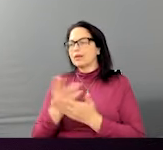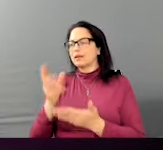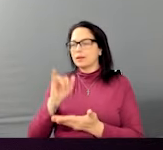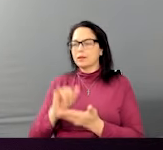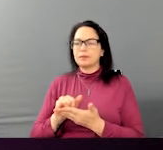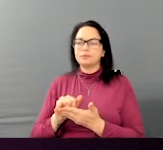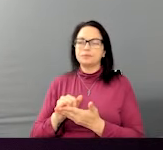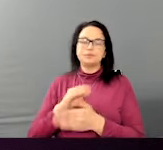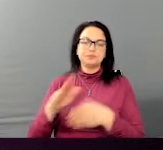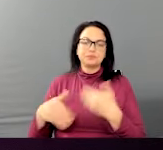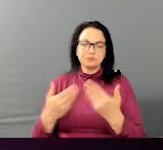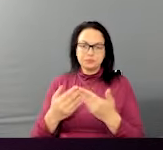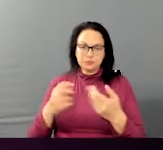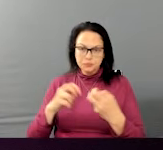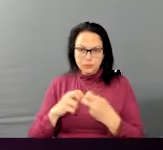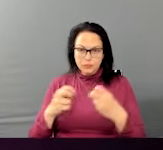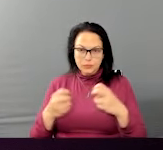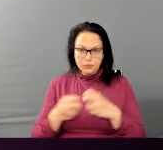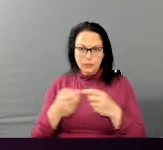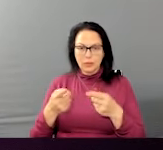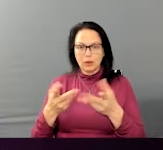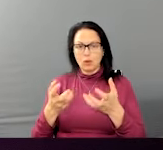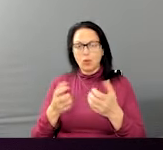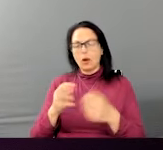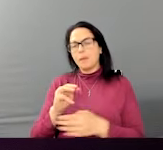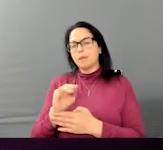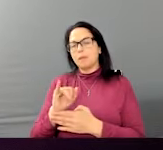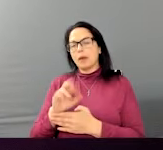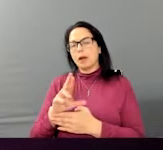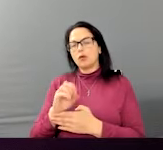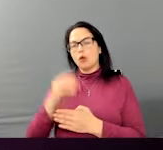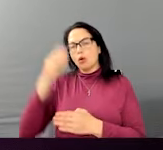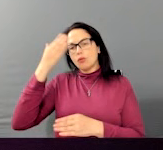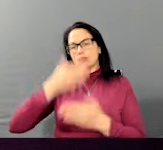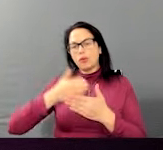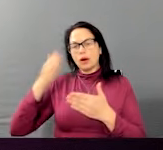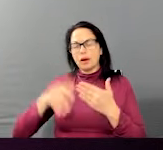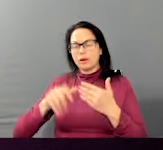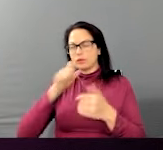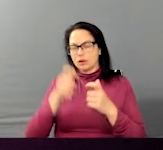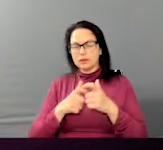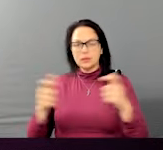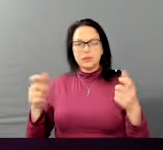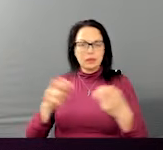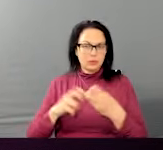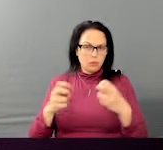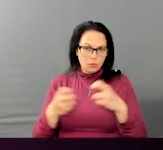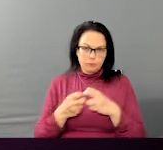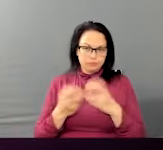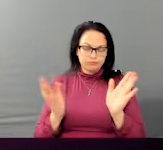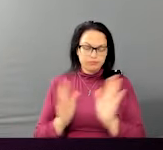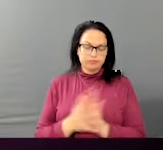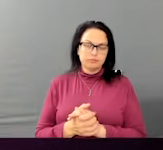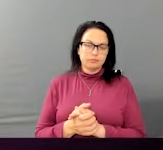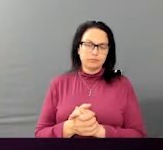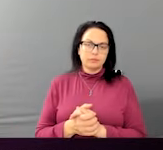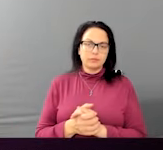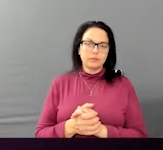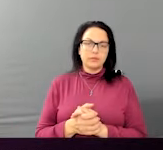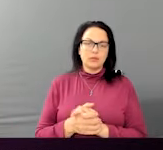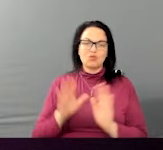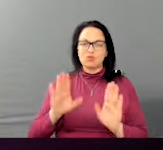of the problems that lead you to want micro front ends, they are not as big of problems when you're using Remix. Really awesome for